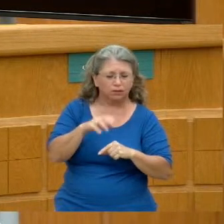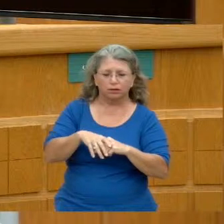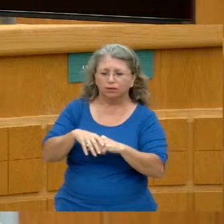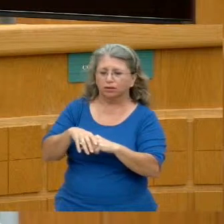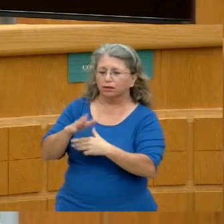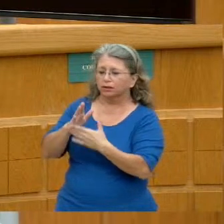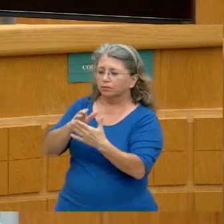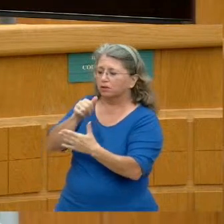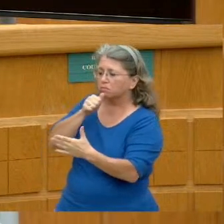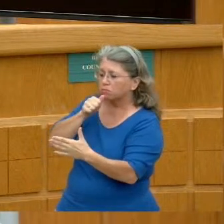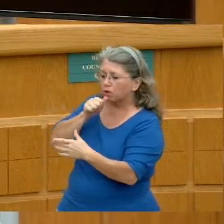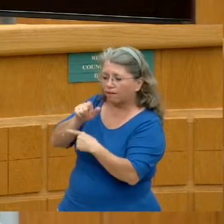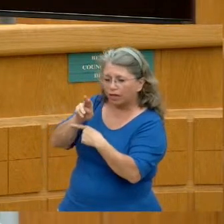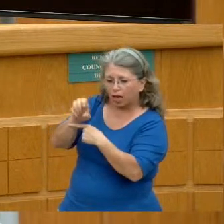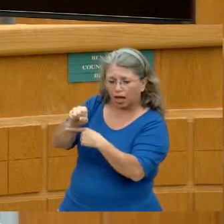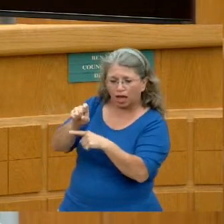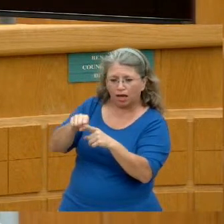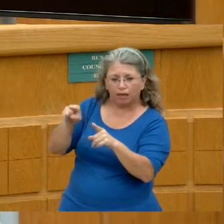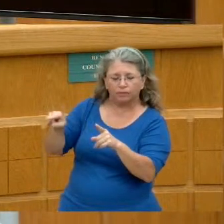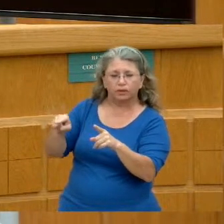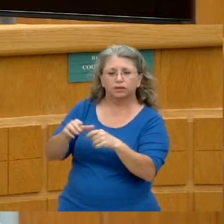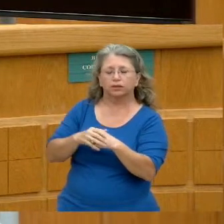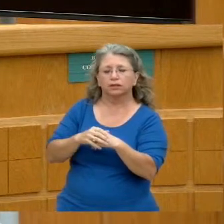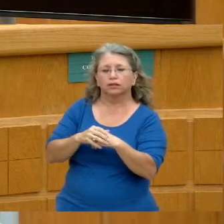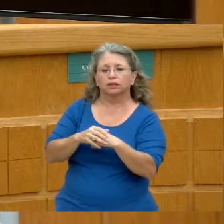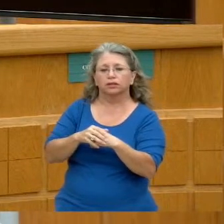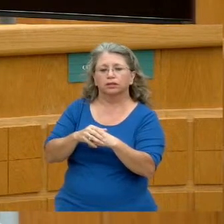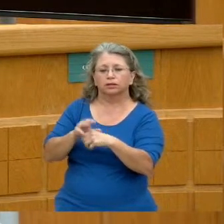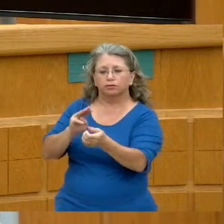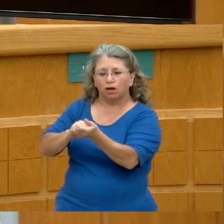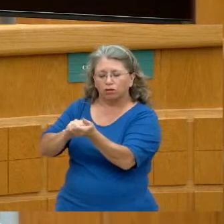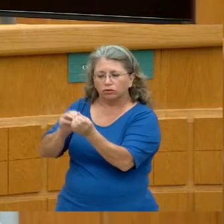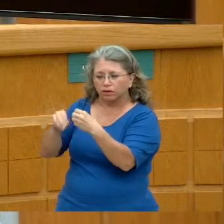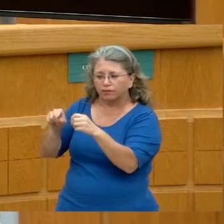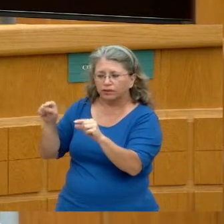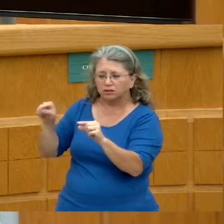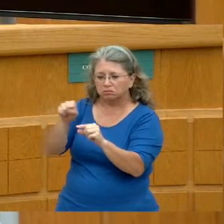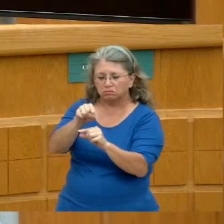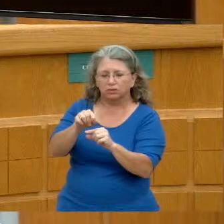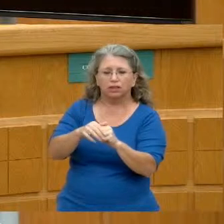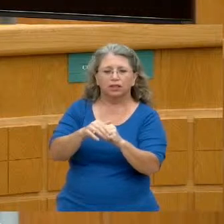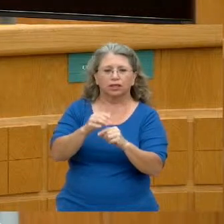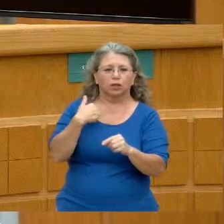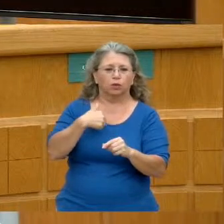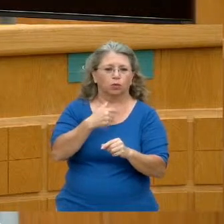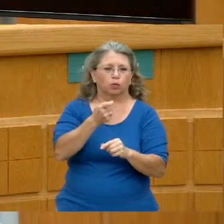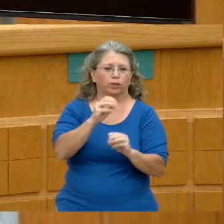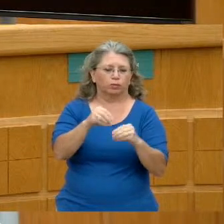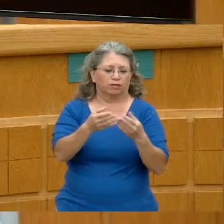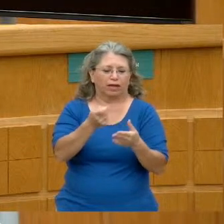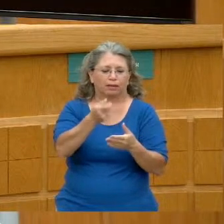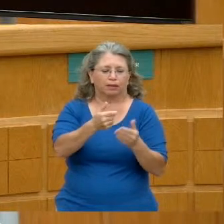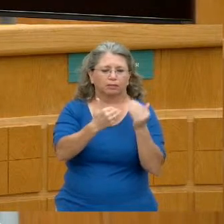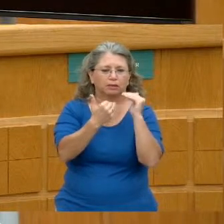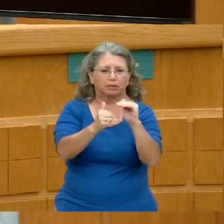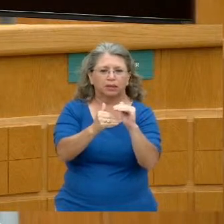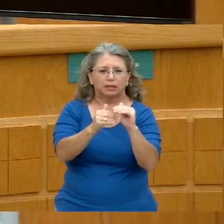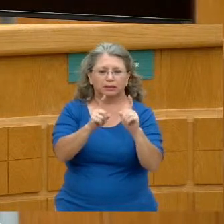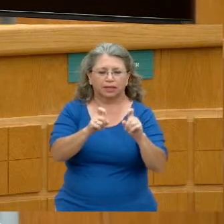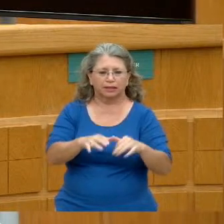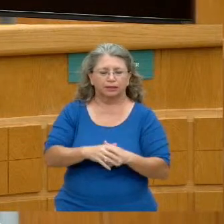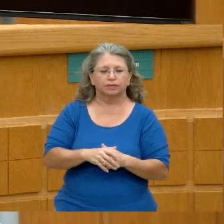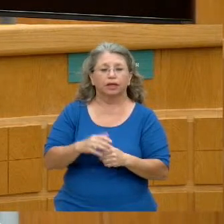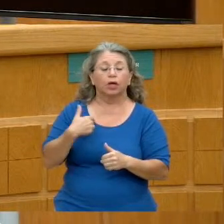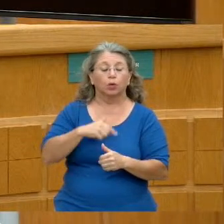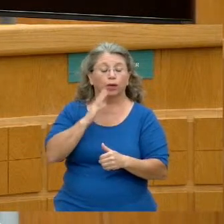some limited testing from us, but we will begin again our drive-through testing sites